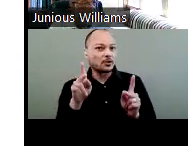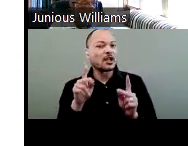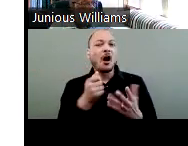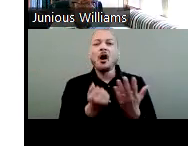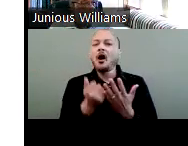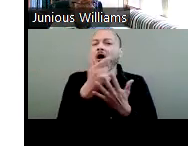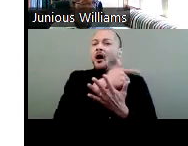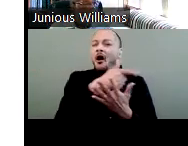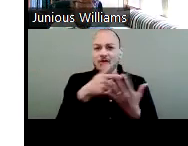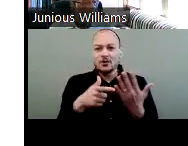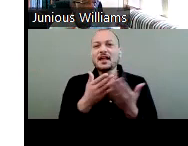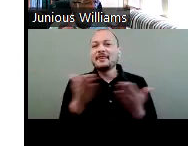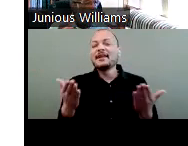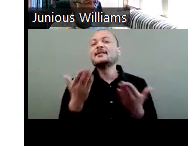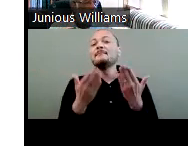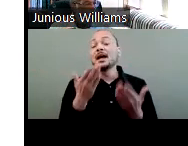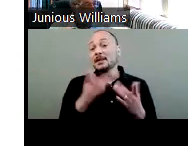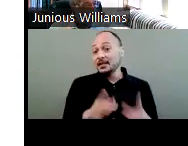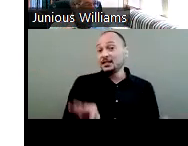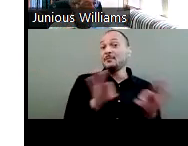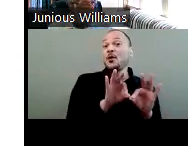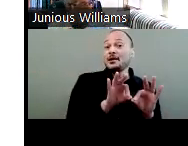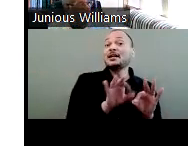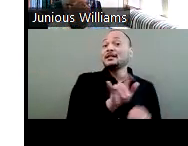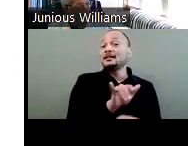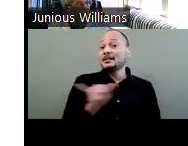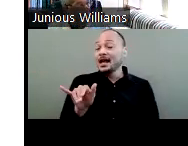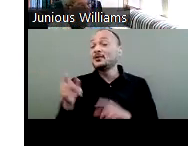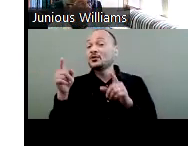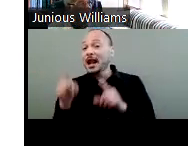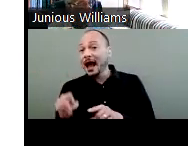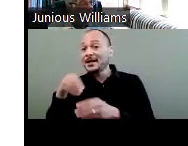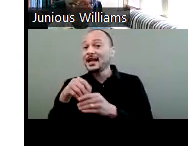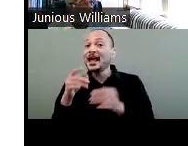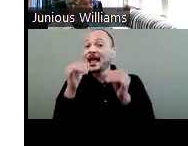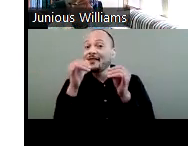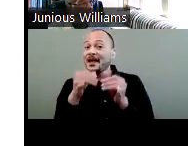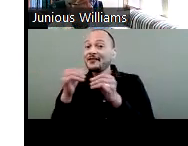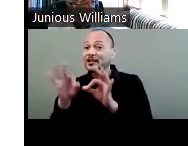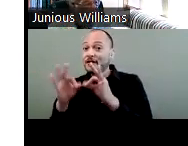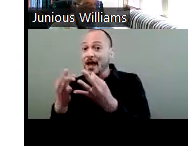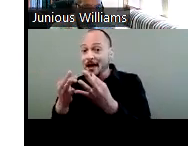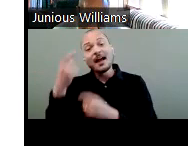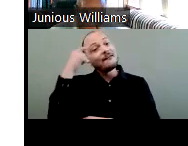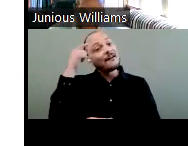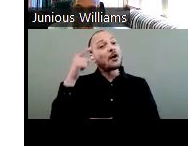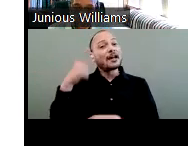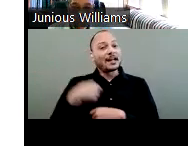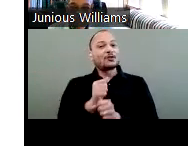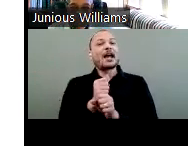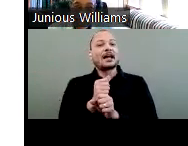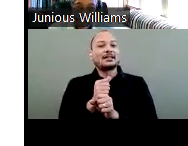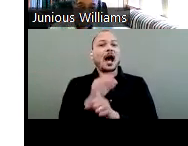those things may be as important as what happens in the individual family because it creates a context.